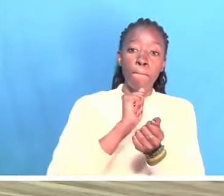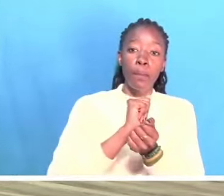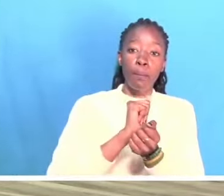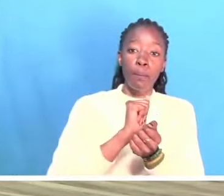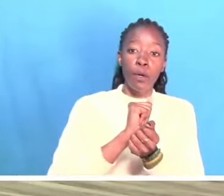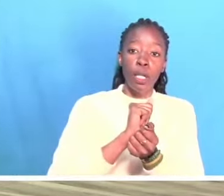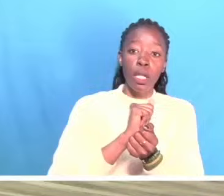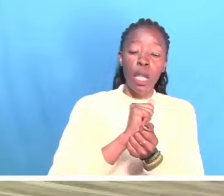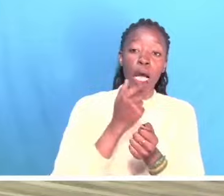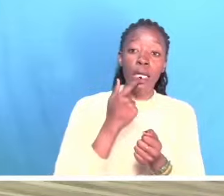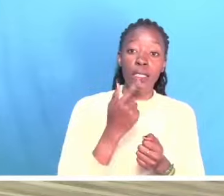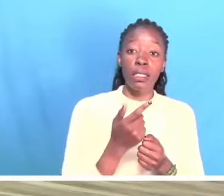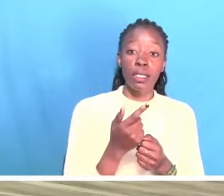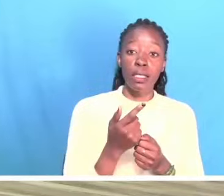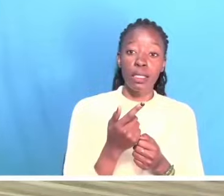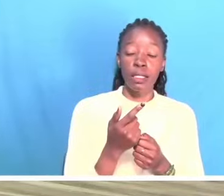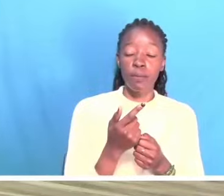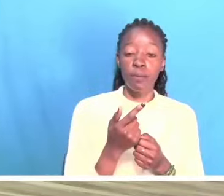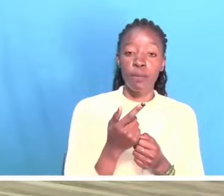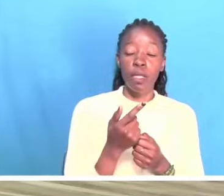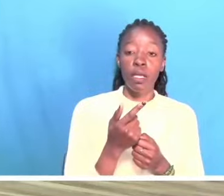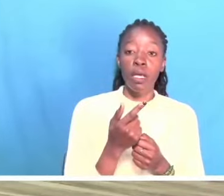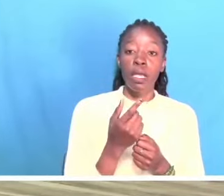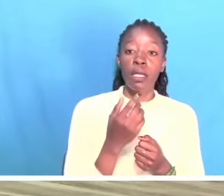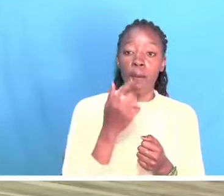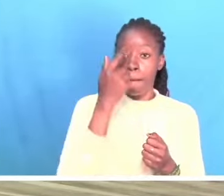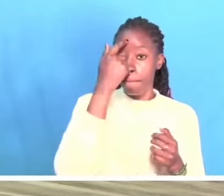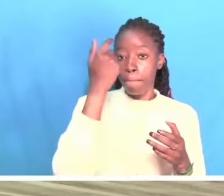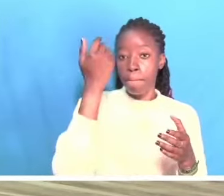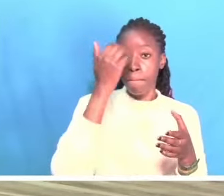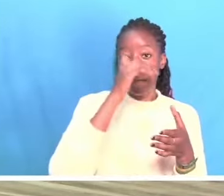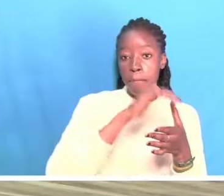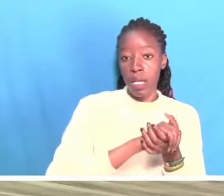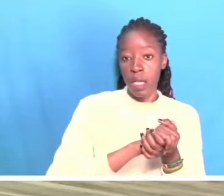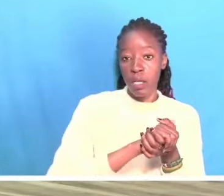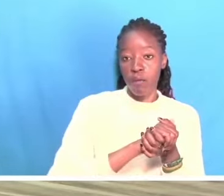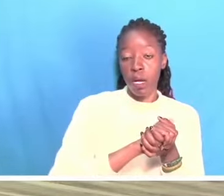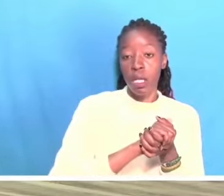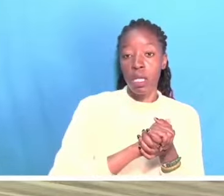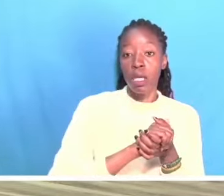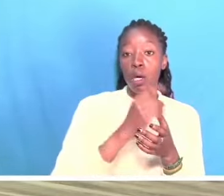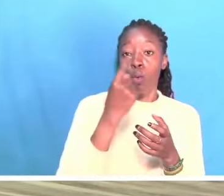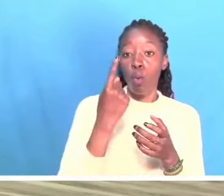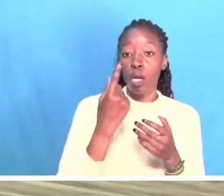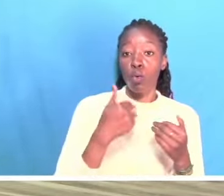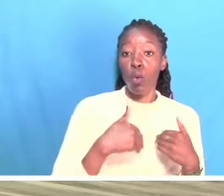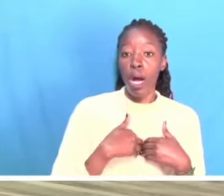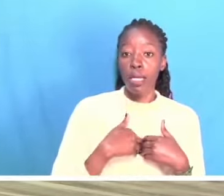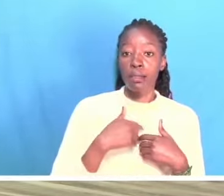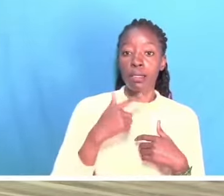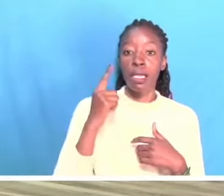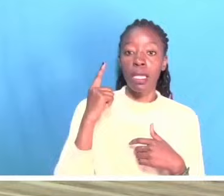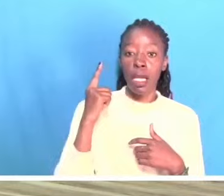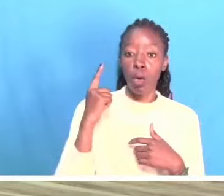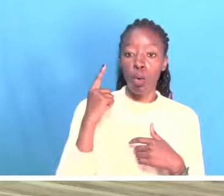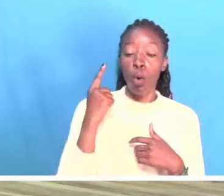directly. He addresses the believer, the one who has the law, the one who knows the law, the one who has